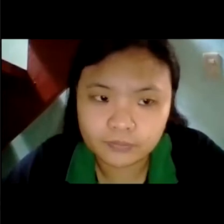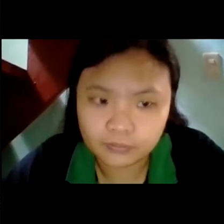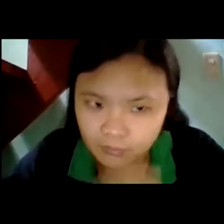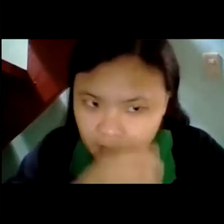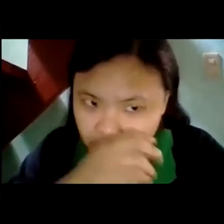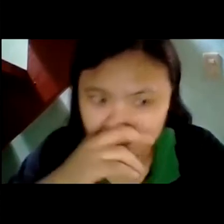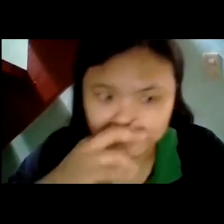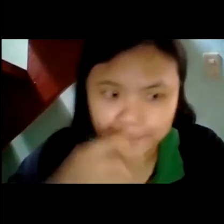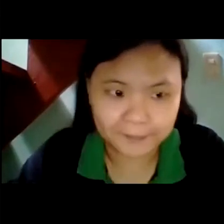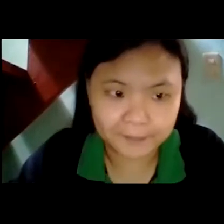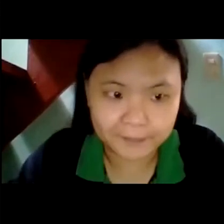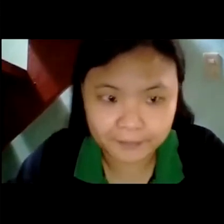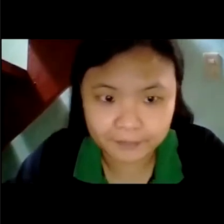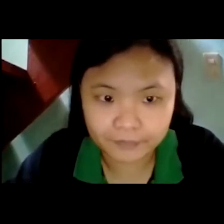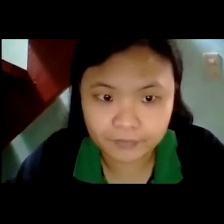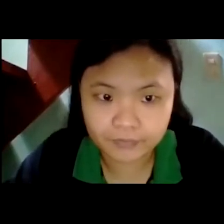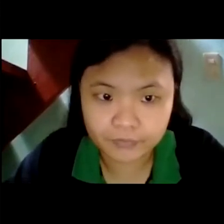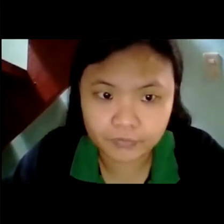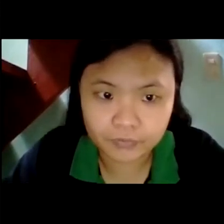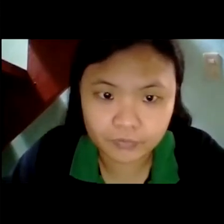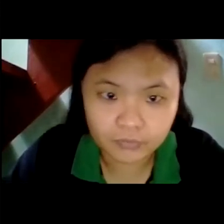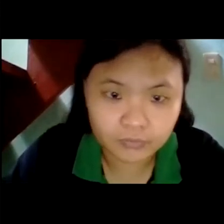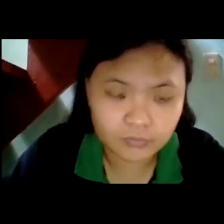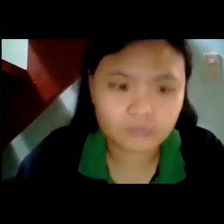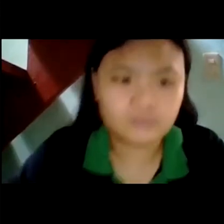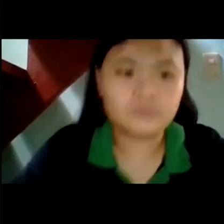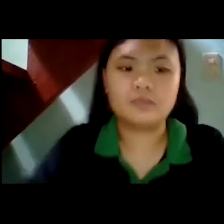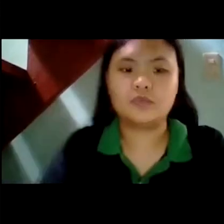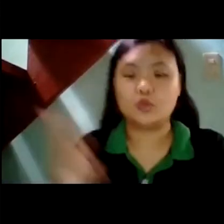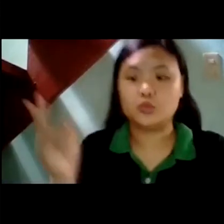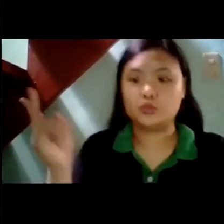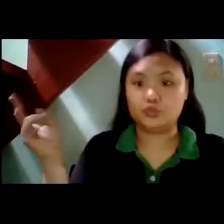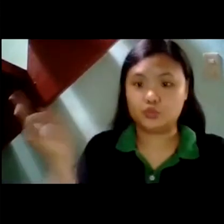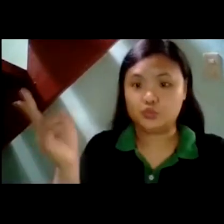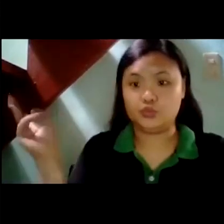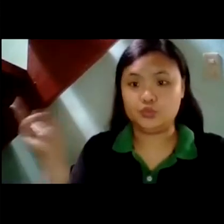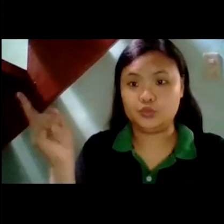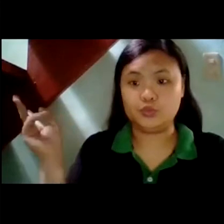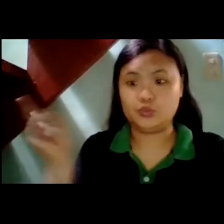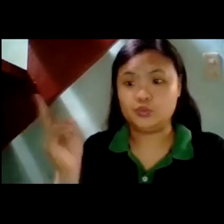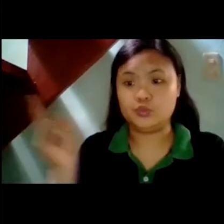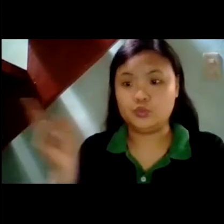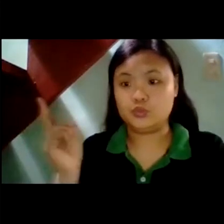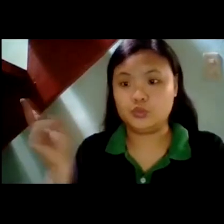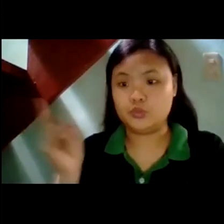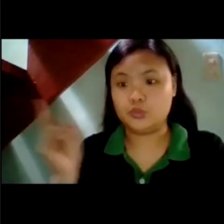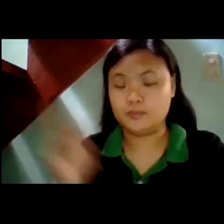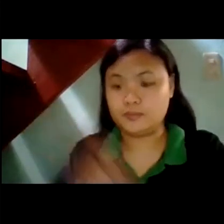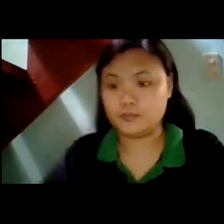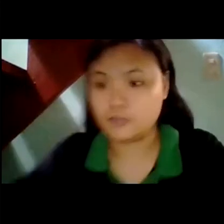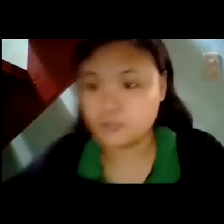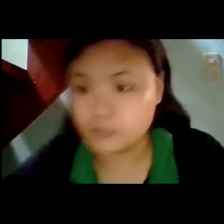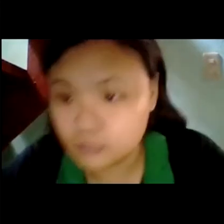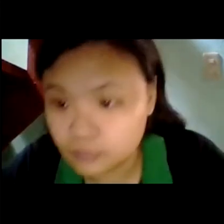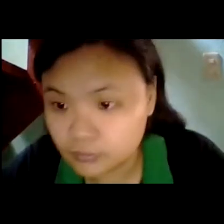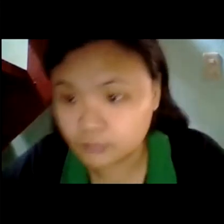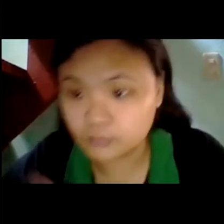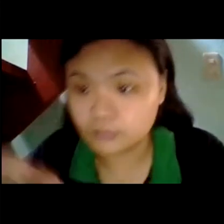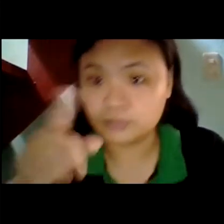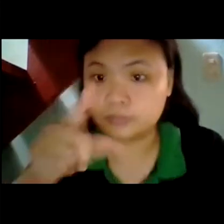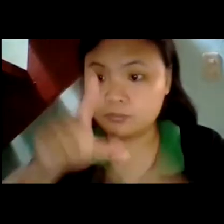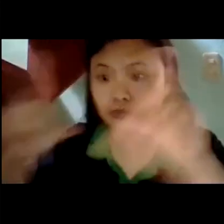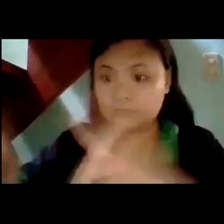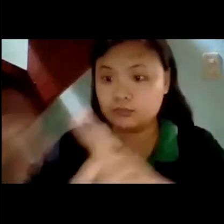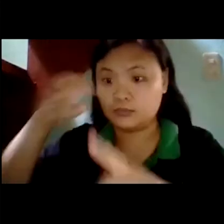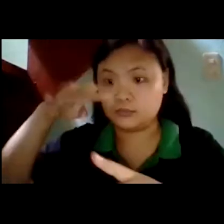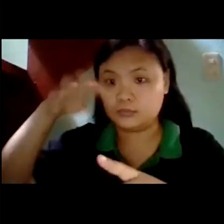Yeah, it's a little confusing in the Vietnamese book because this one, this sign, hold